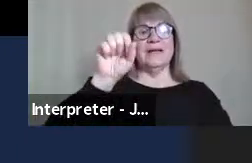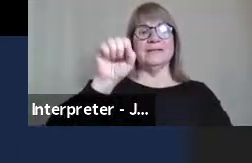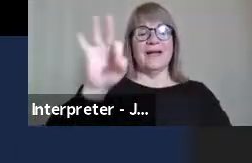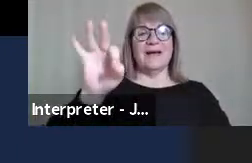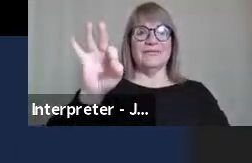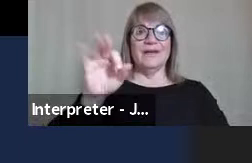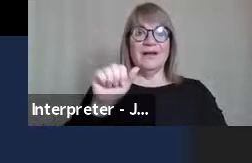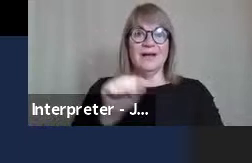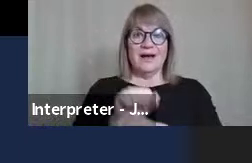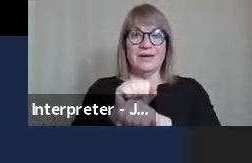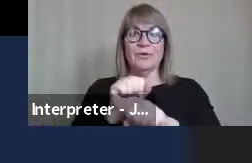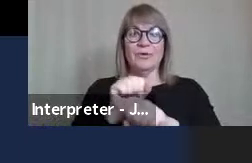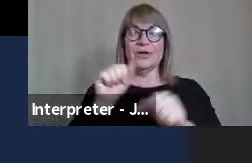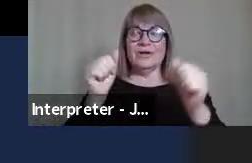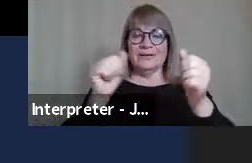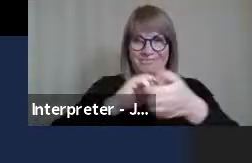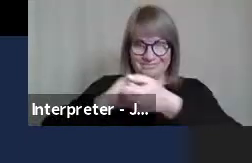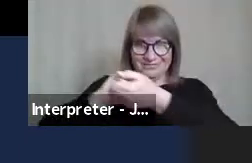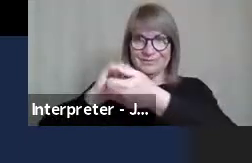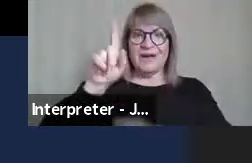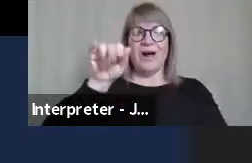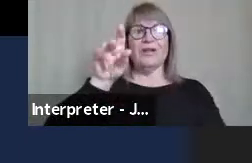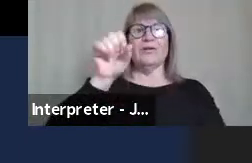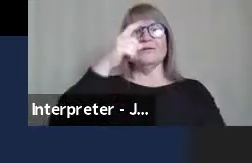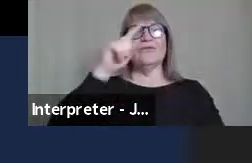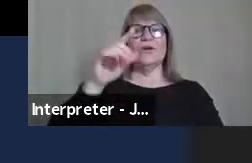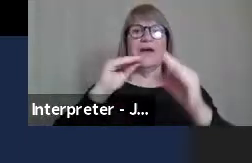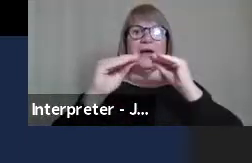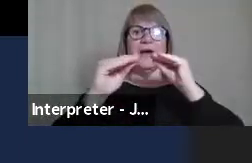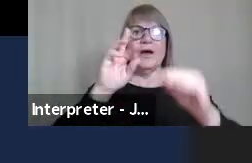work with carlos on the repair project